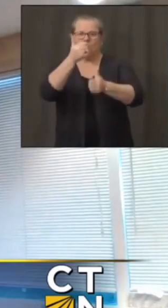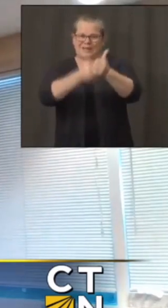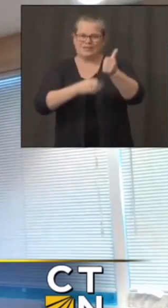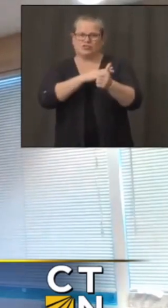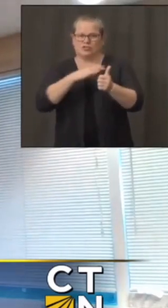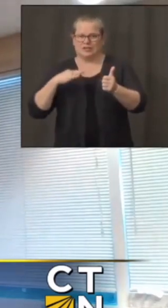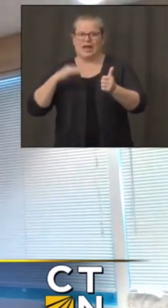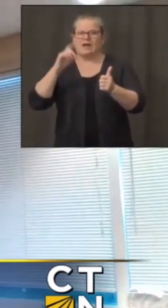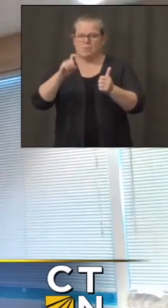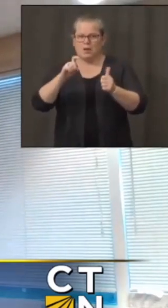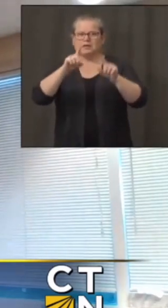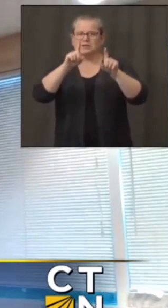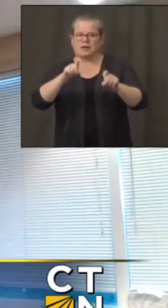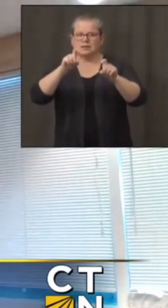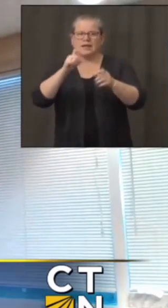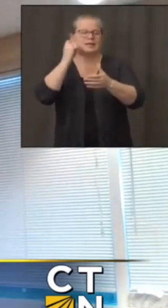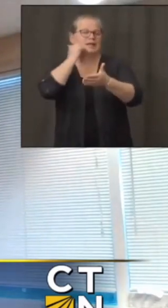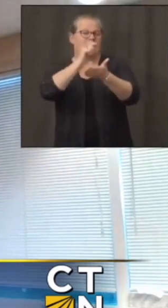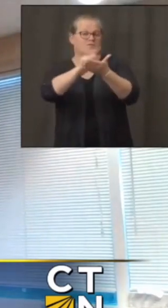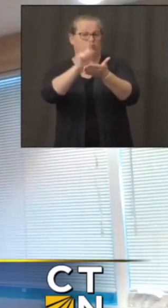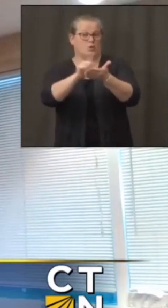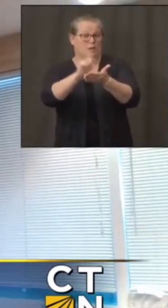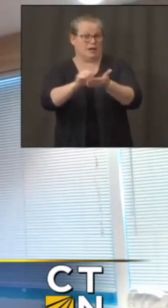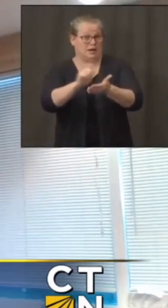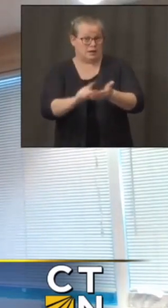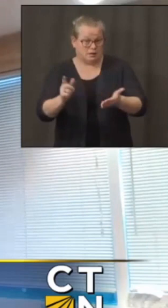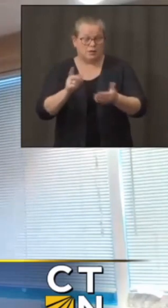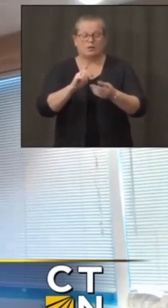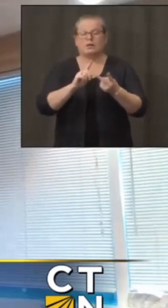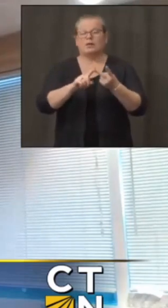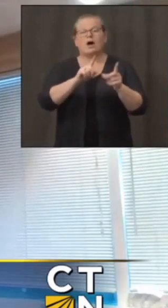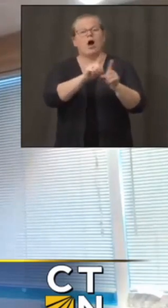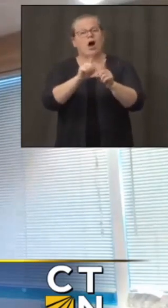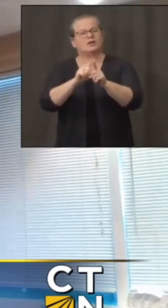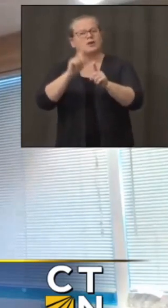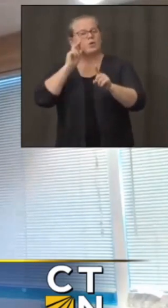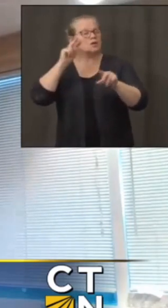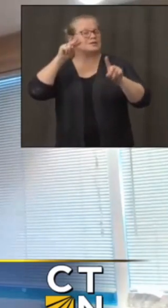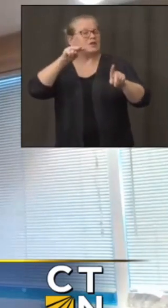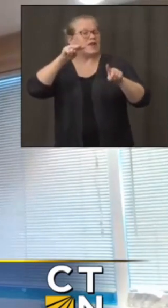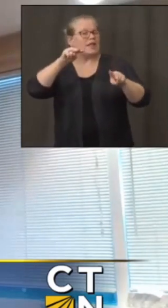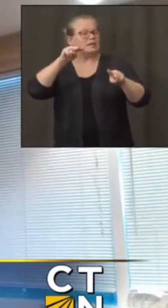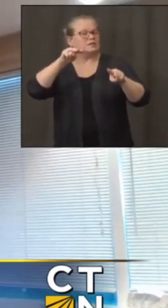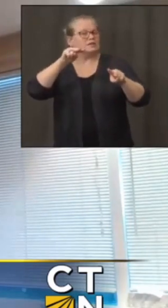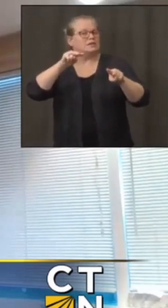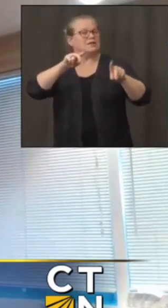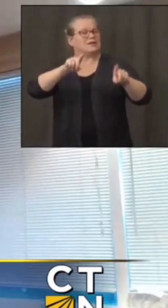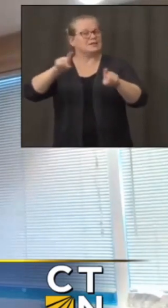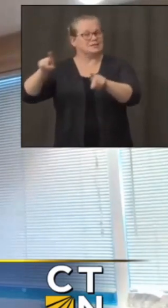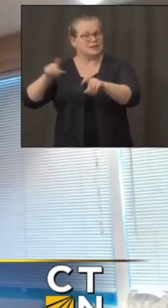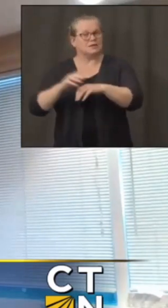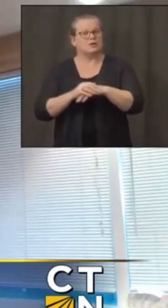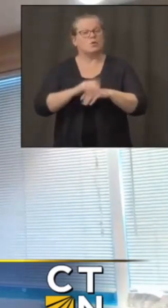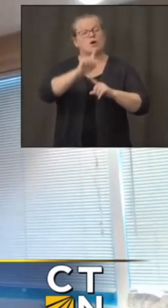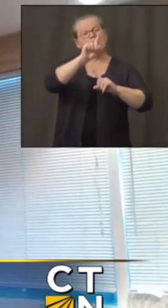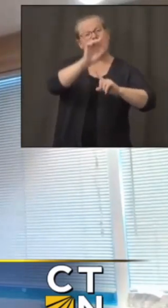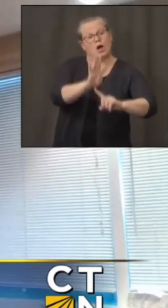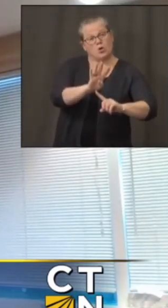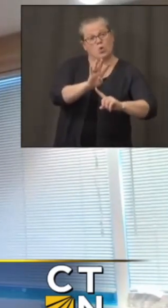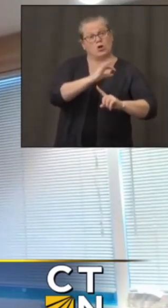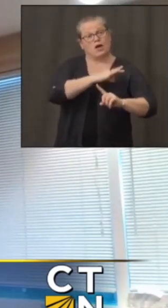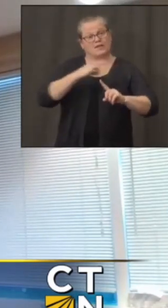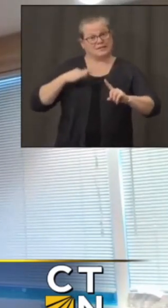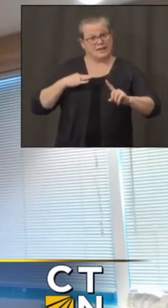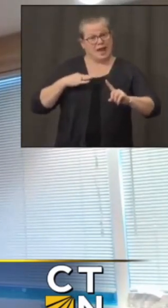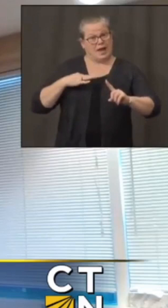implementing a surveillance testing strategy where one quarter of the staff are tested every